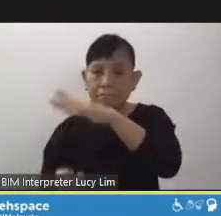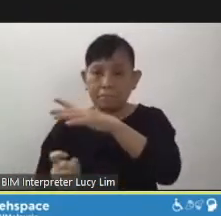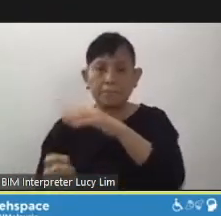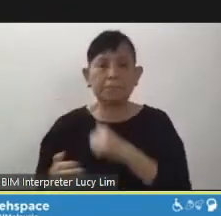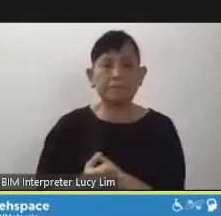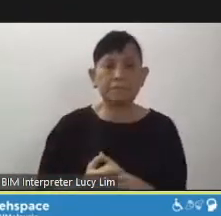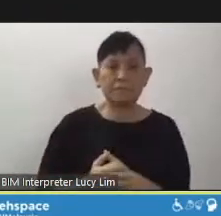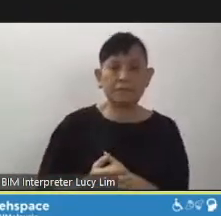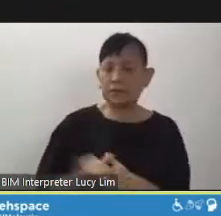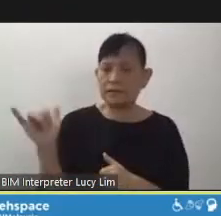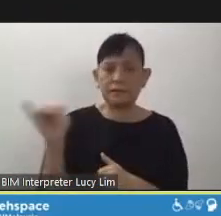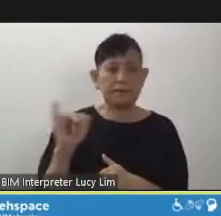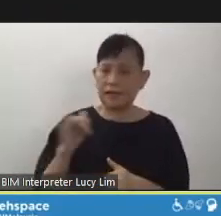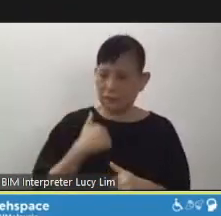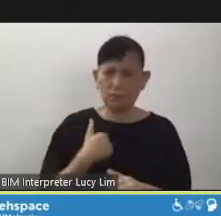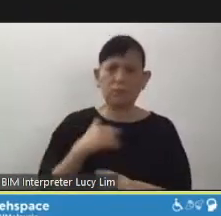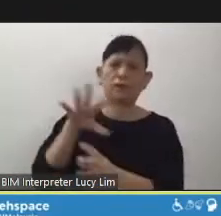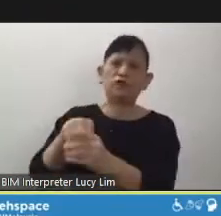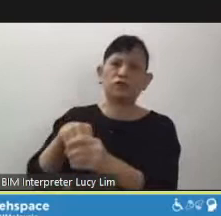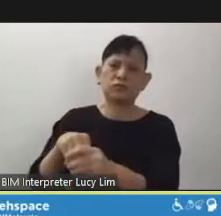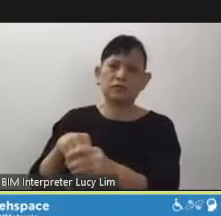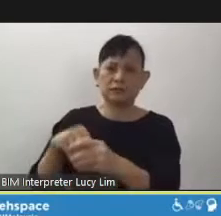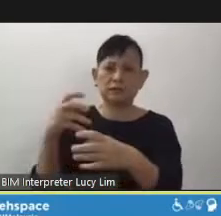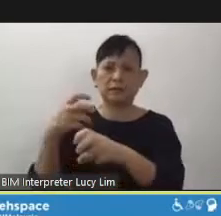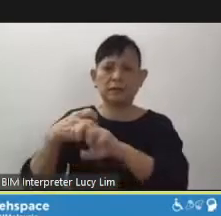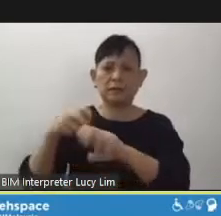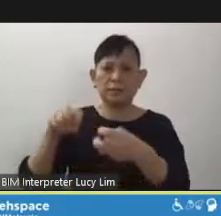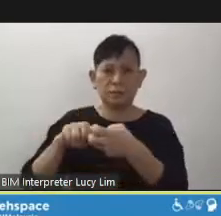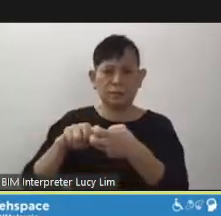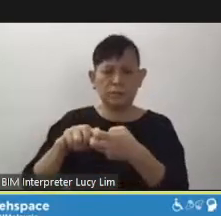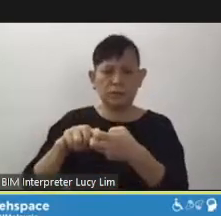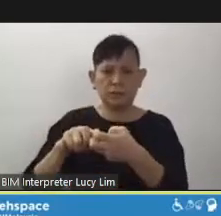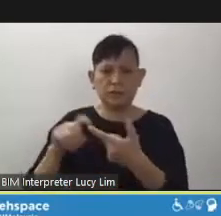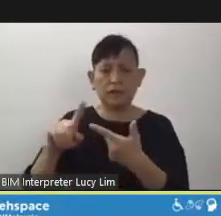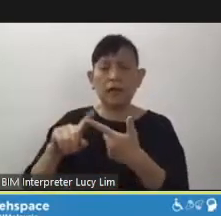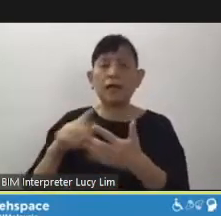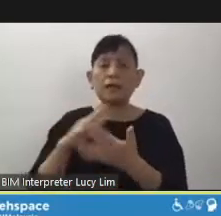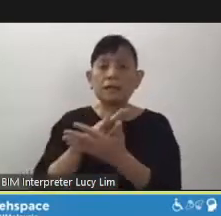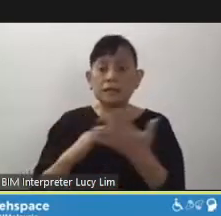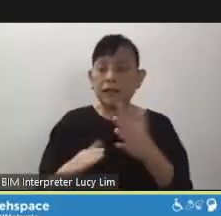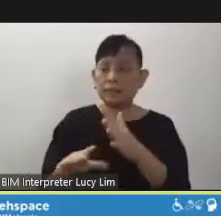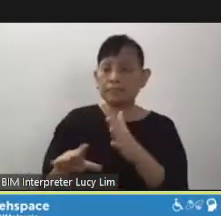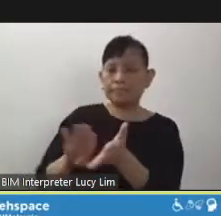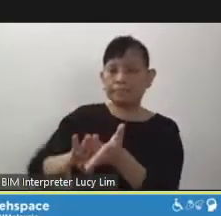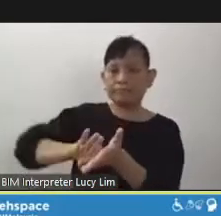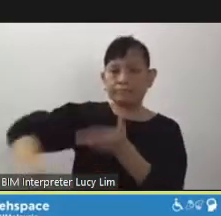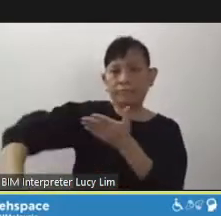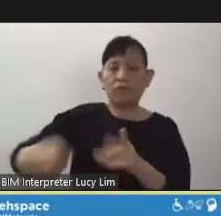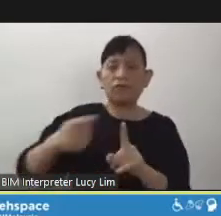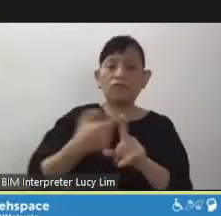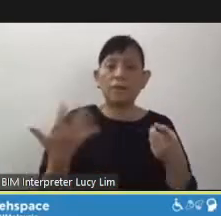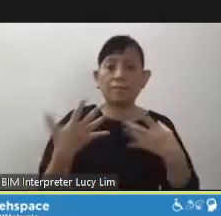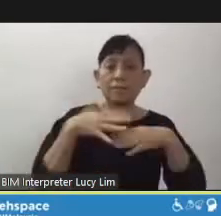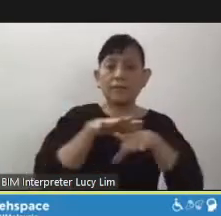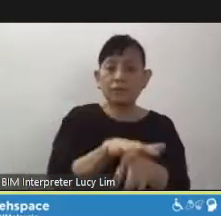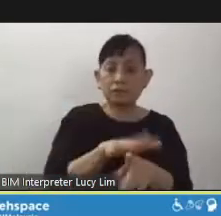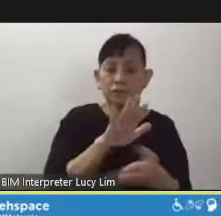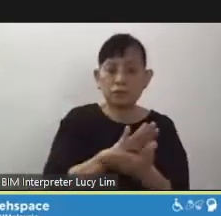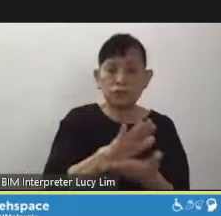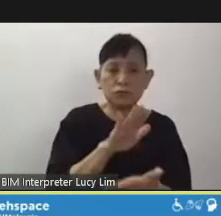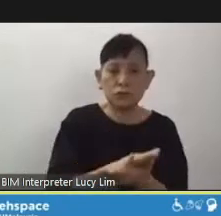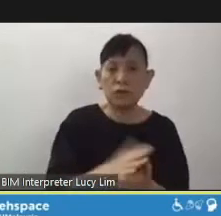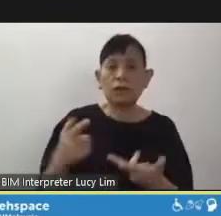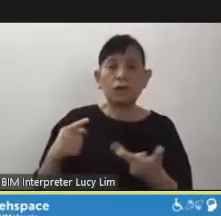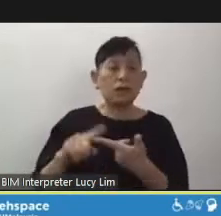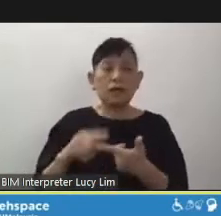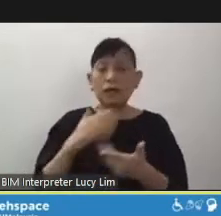we are not excluded from the problem, which is some of them is rejection from the mainstream school. And sometimes the school lack of accessibility.